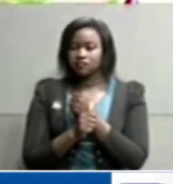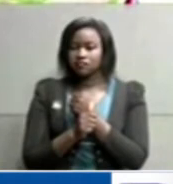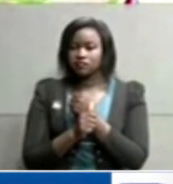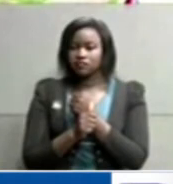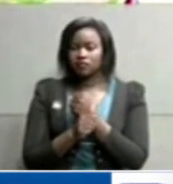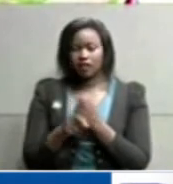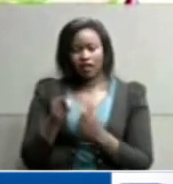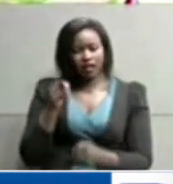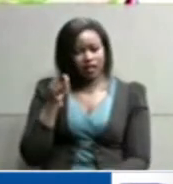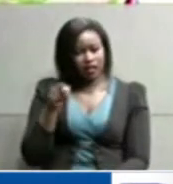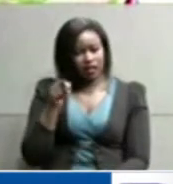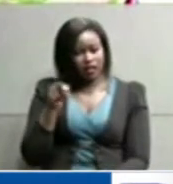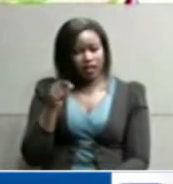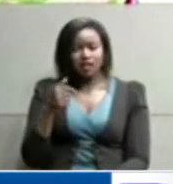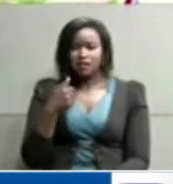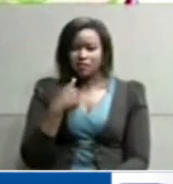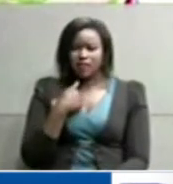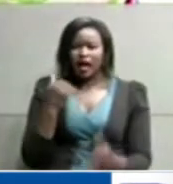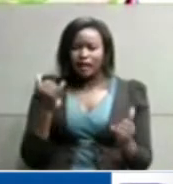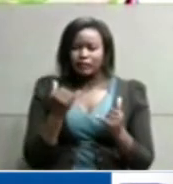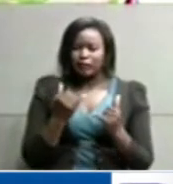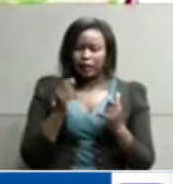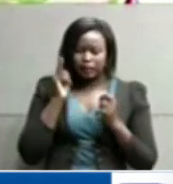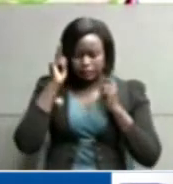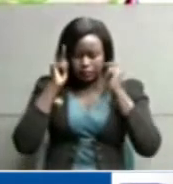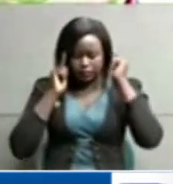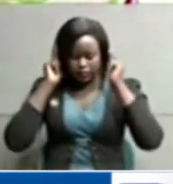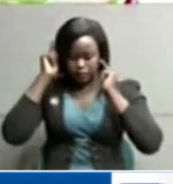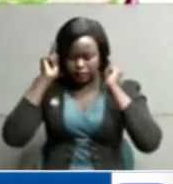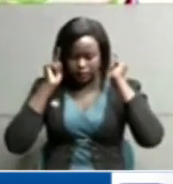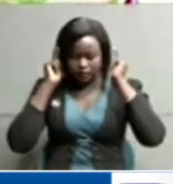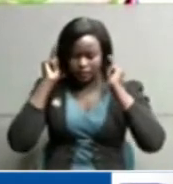This is the one I am struggling with in my head,